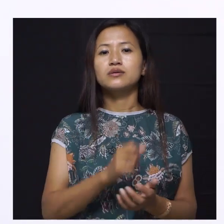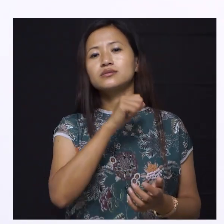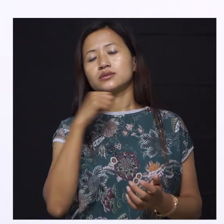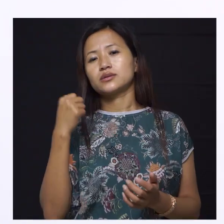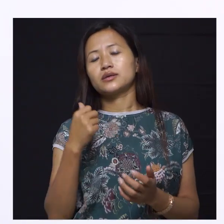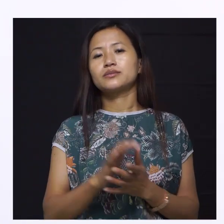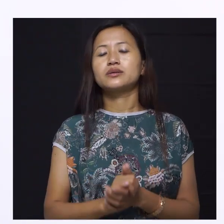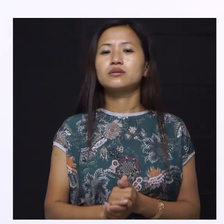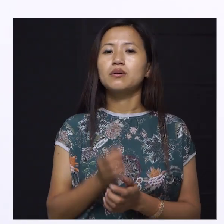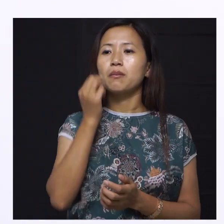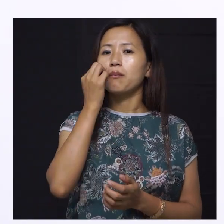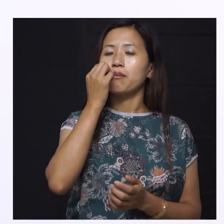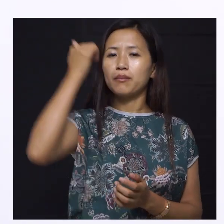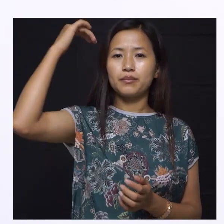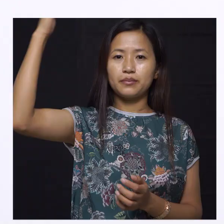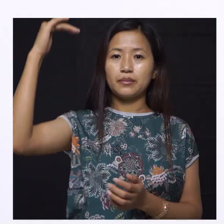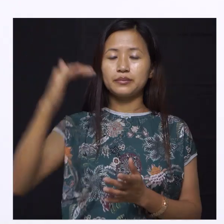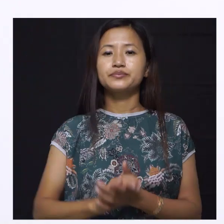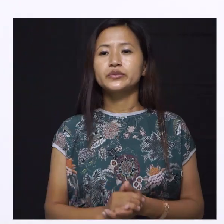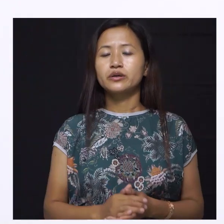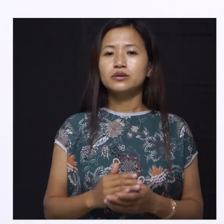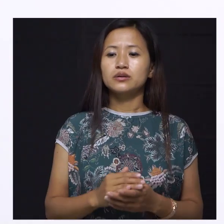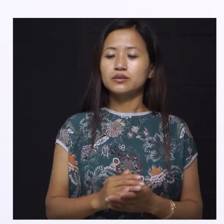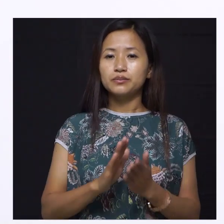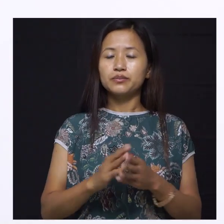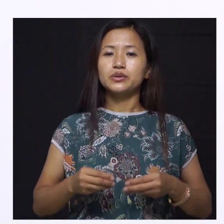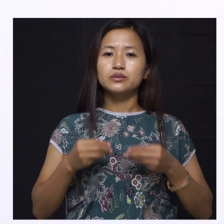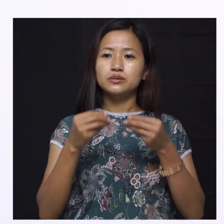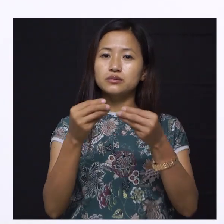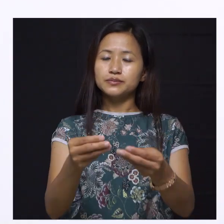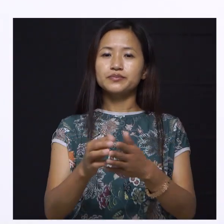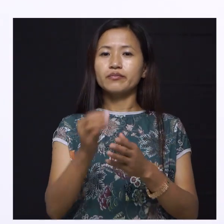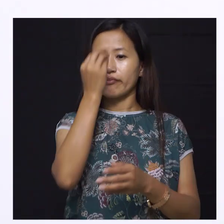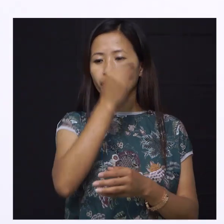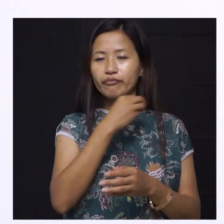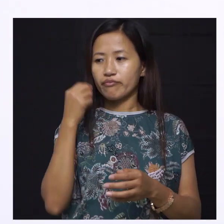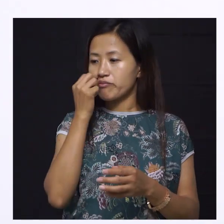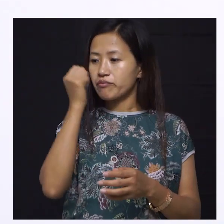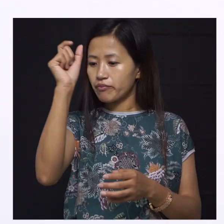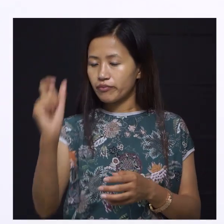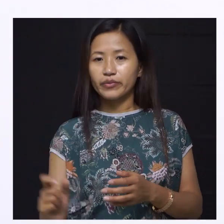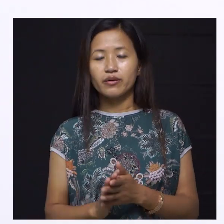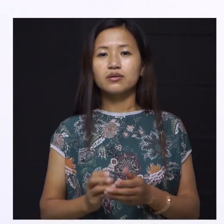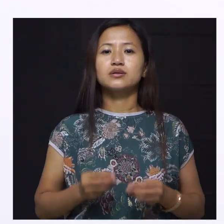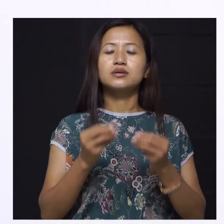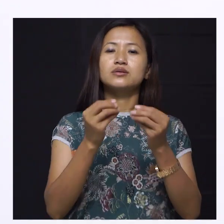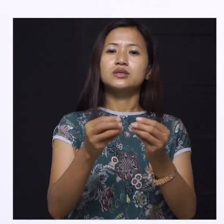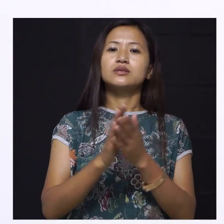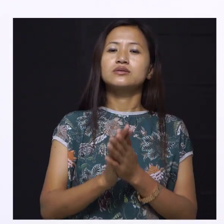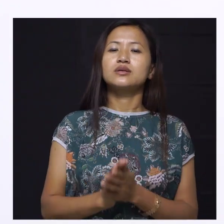of a drowned man, okay? They found this cloth and the priest gave it to her saying that if it is Michael's cloth,